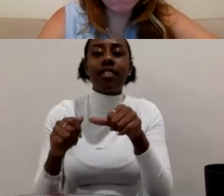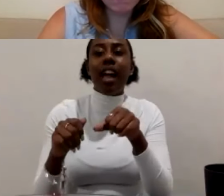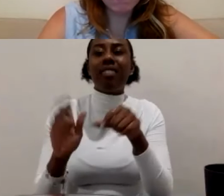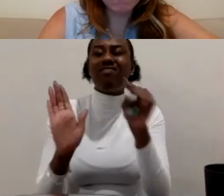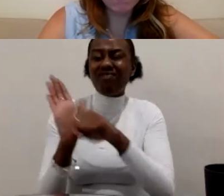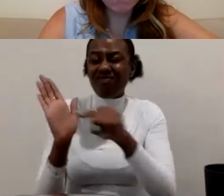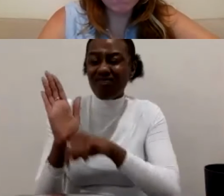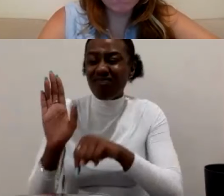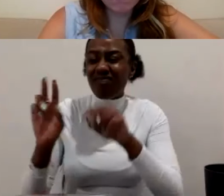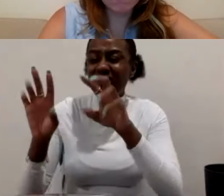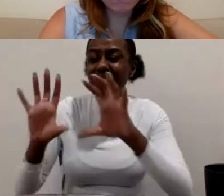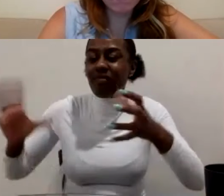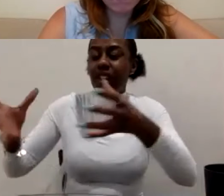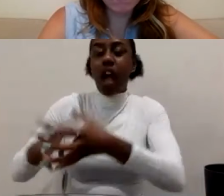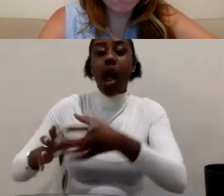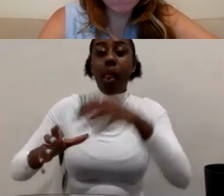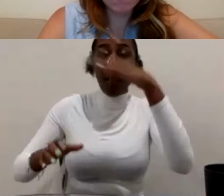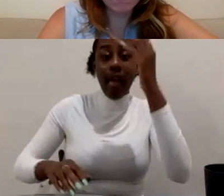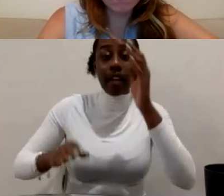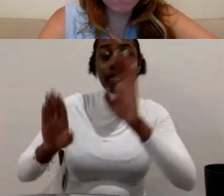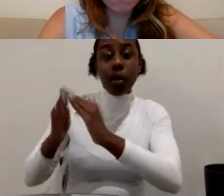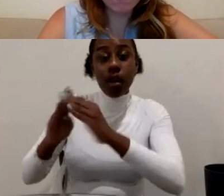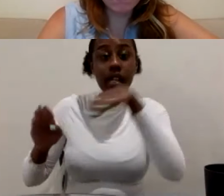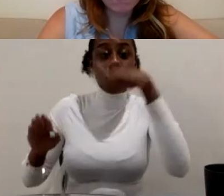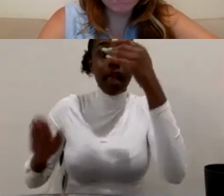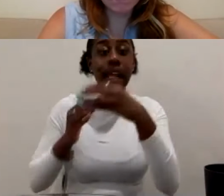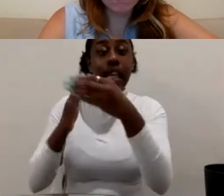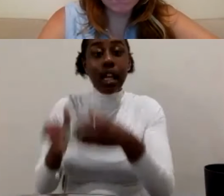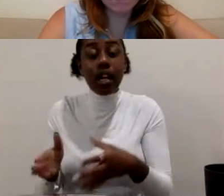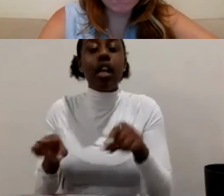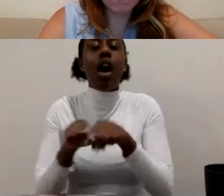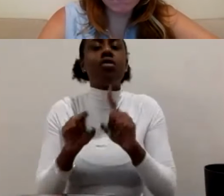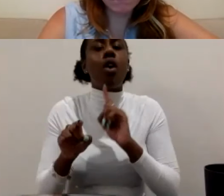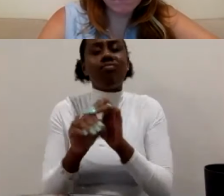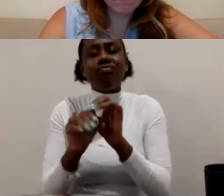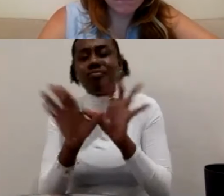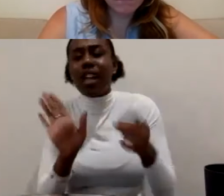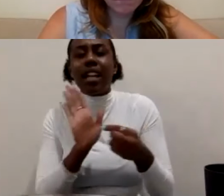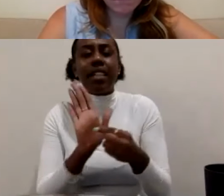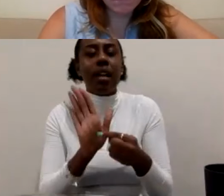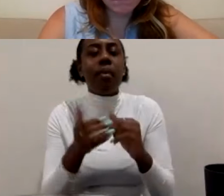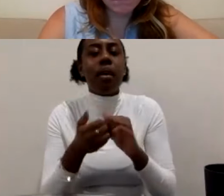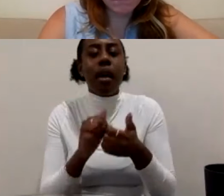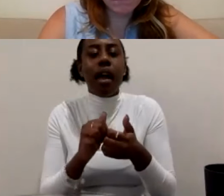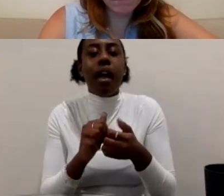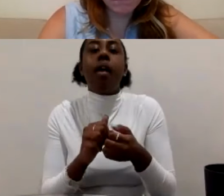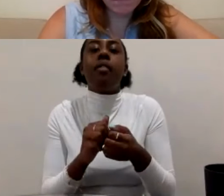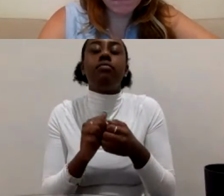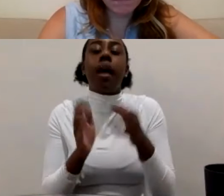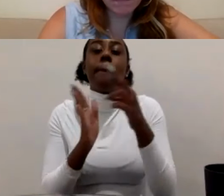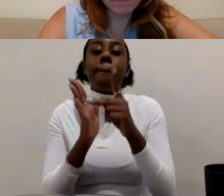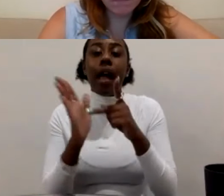leaders. And I think it was also like a really clear example which policies are used to like